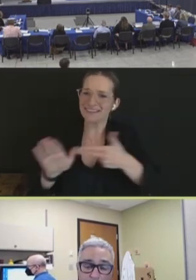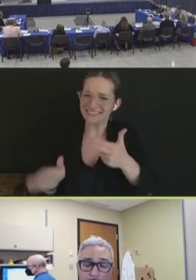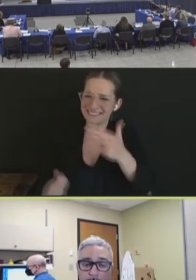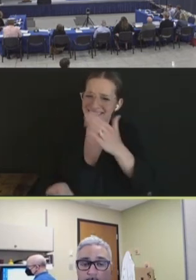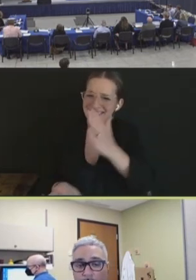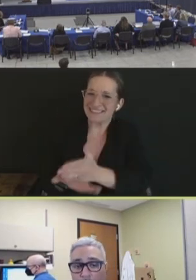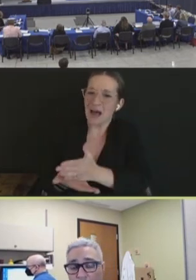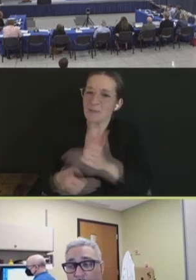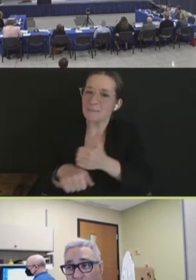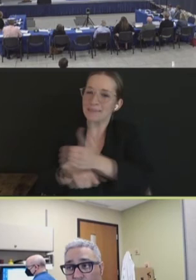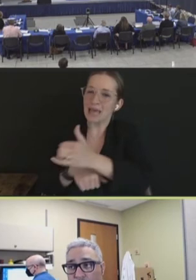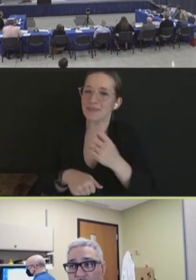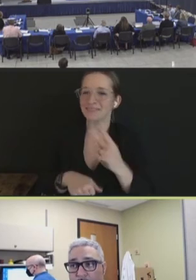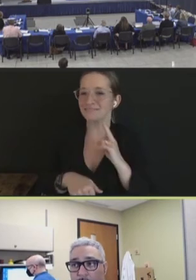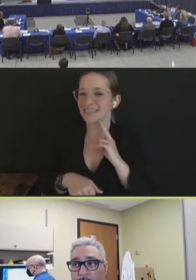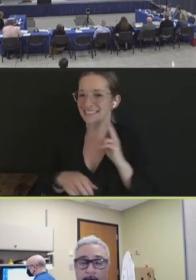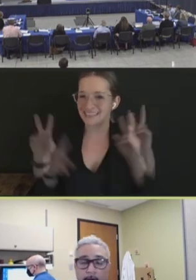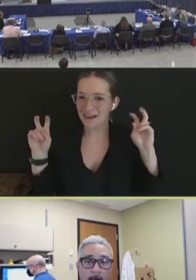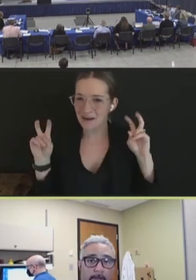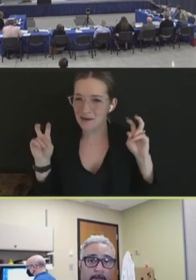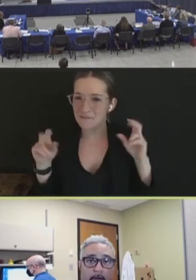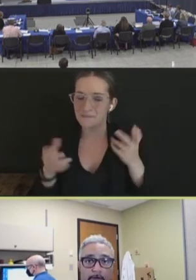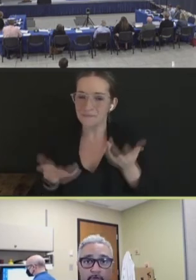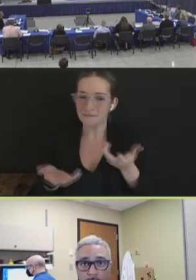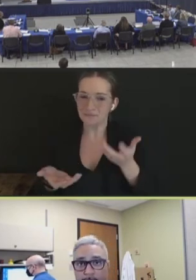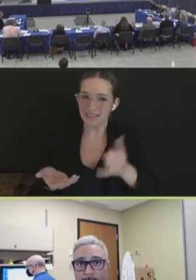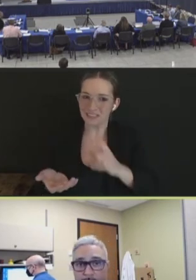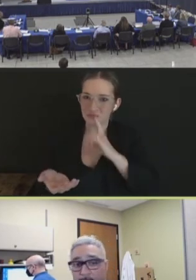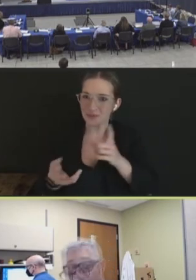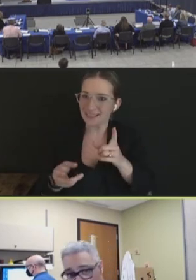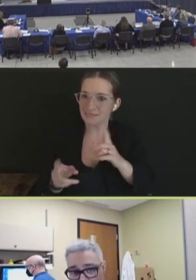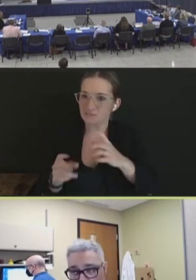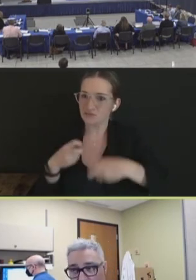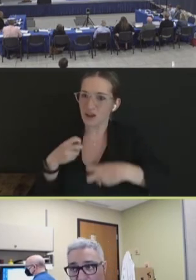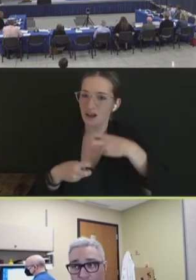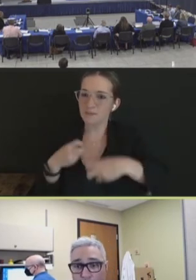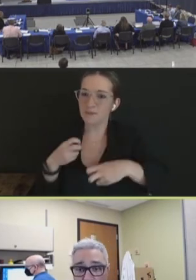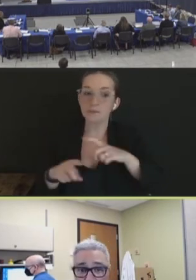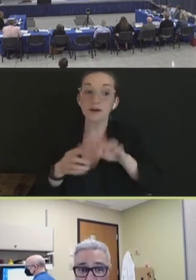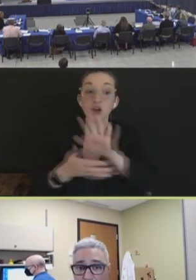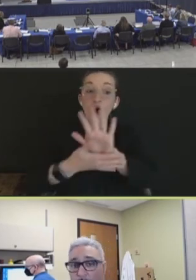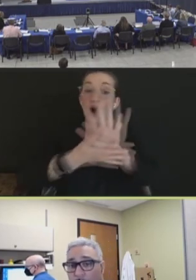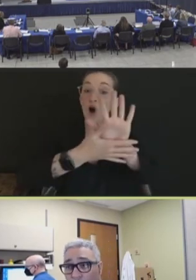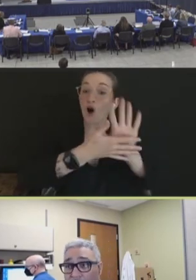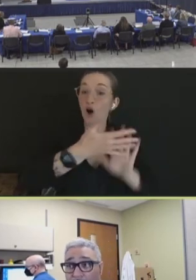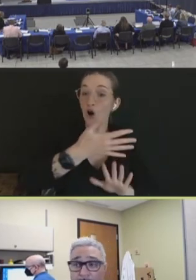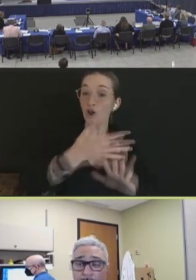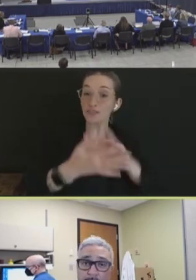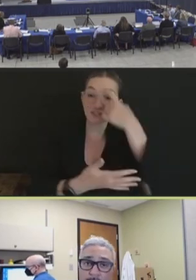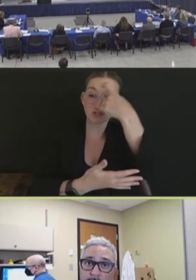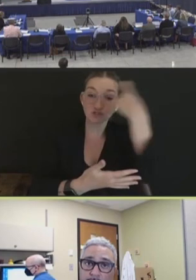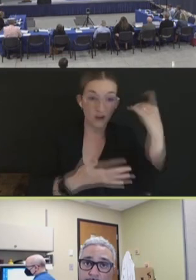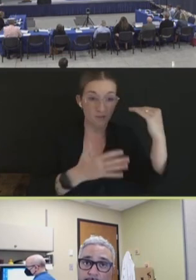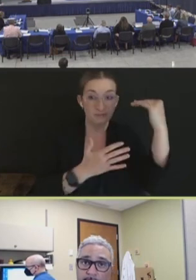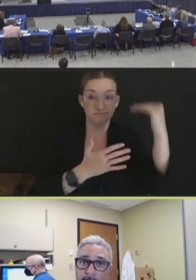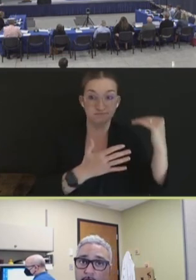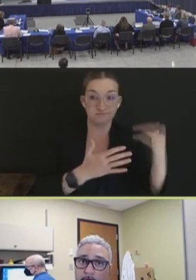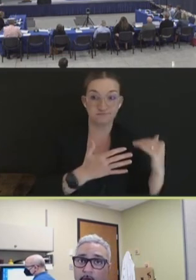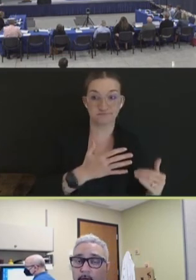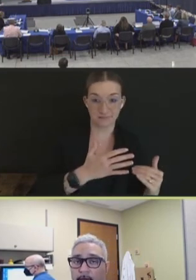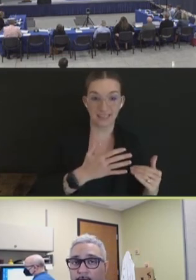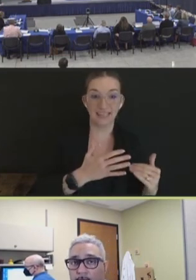thing. But socially, we know, again, all these other traumas exist, like, again, law enforcement violence, redlining, which is the practice